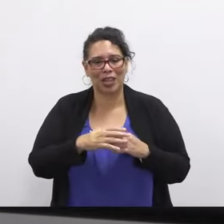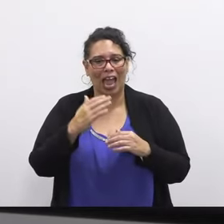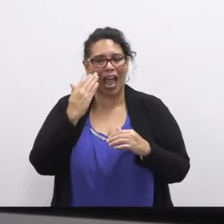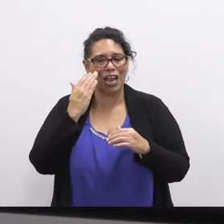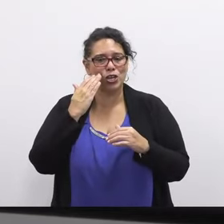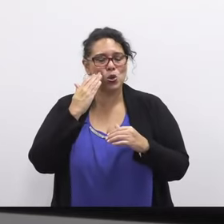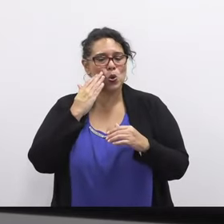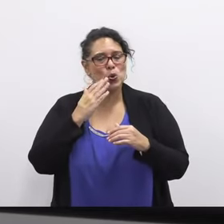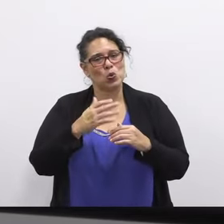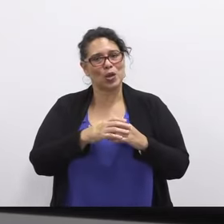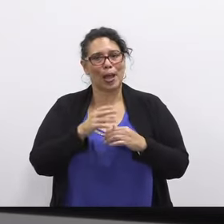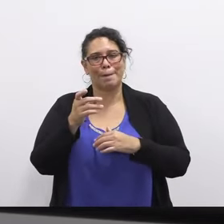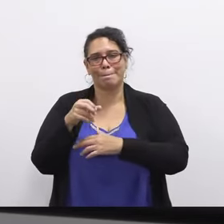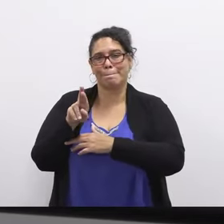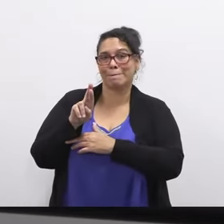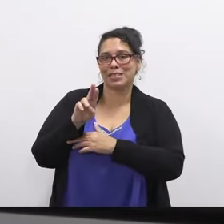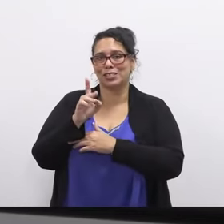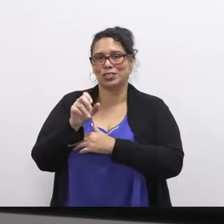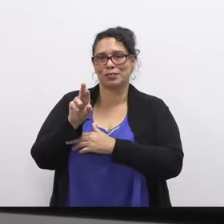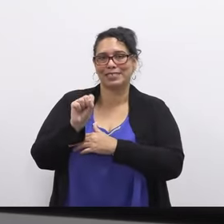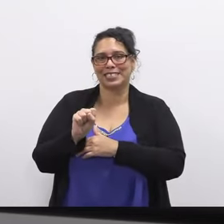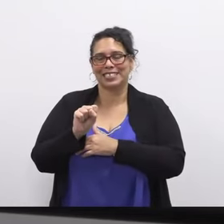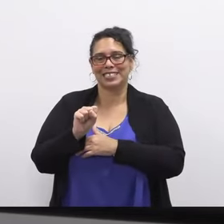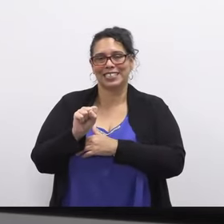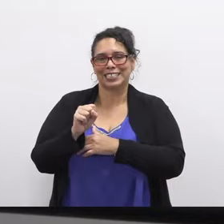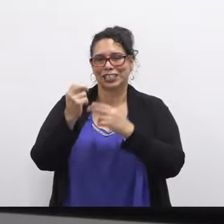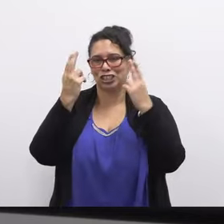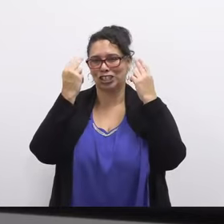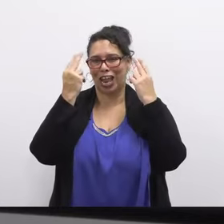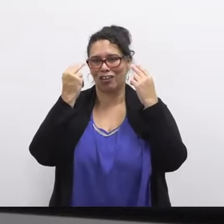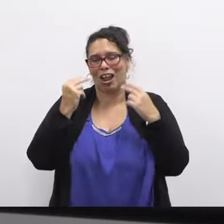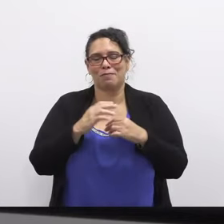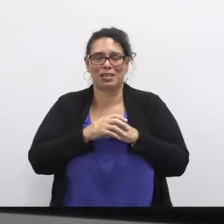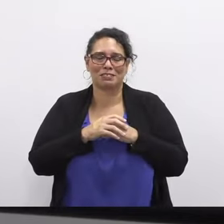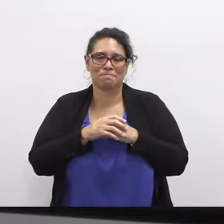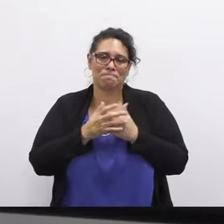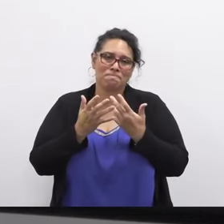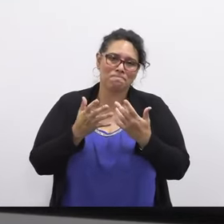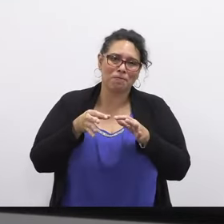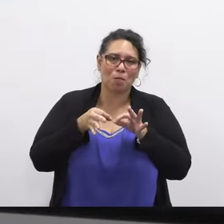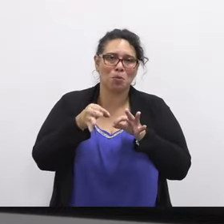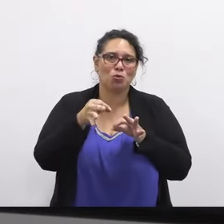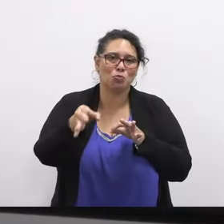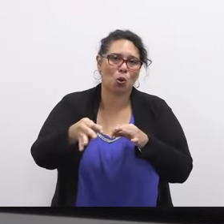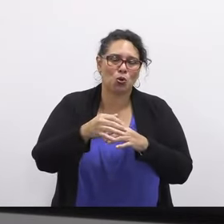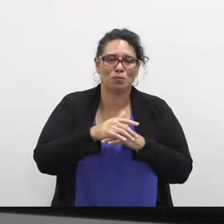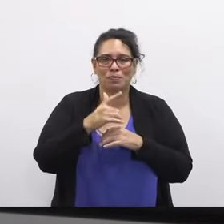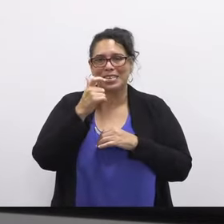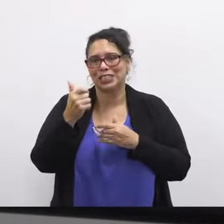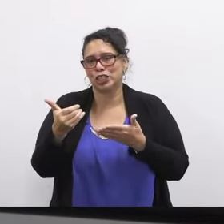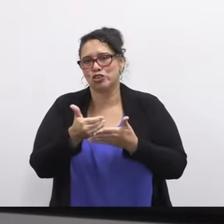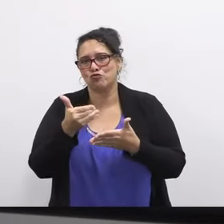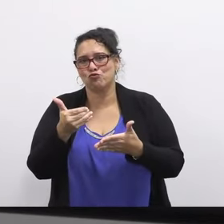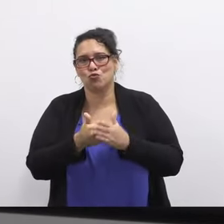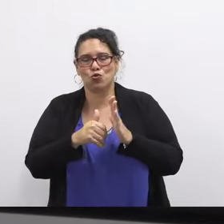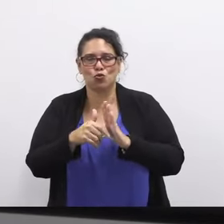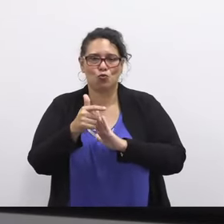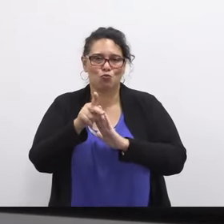had their Mr. and Mrs. Jackrabbit pageant postponed due to our new protocols and obviously in